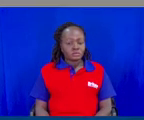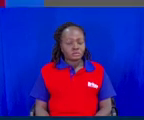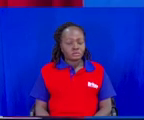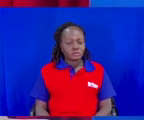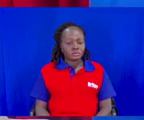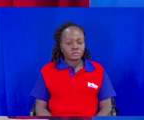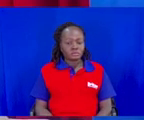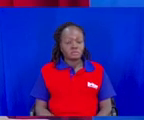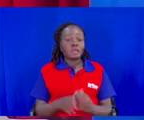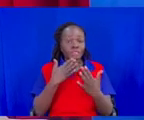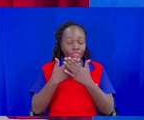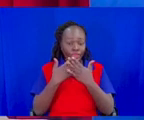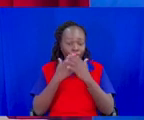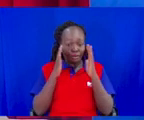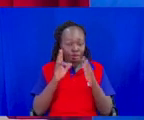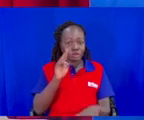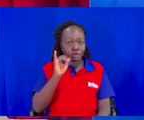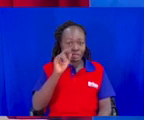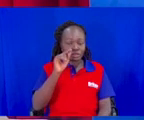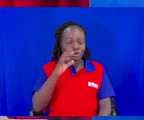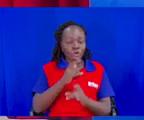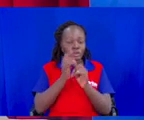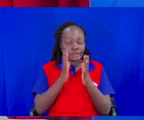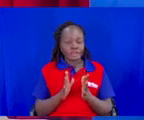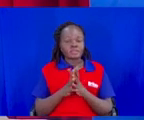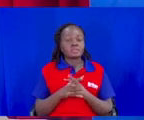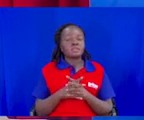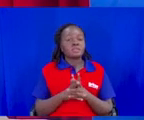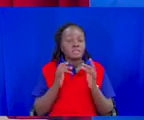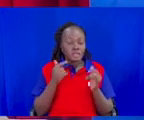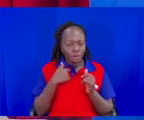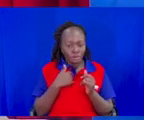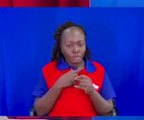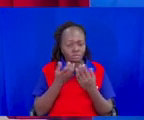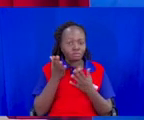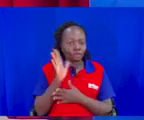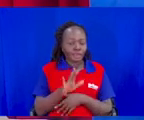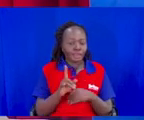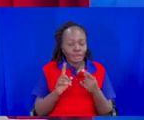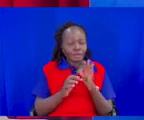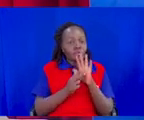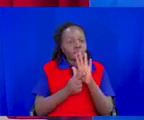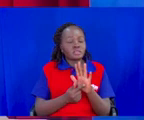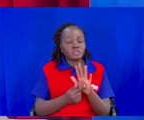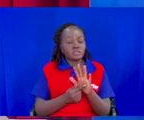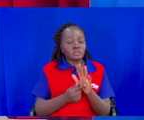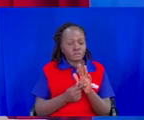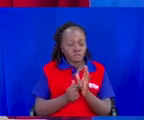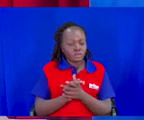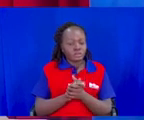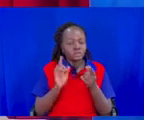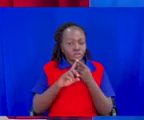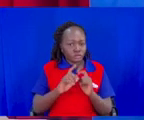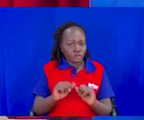Thank you very much, unit holders. Now I'll hand over the presentation to